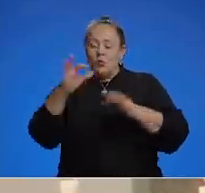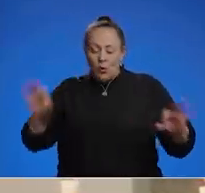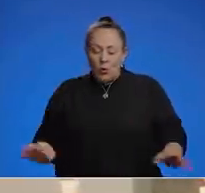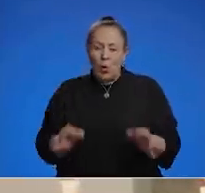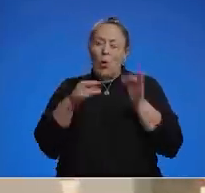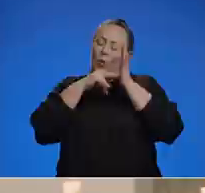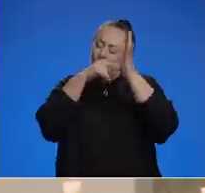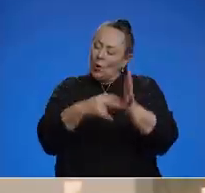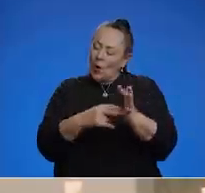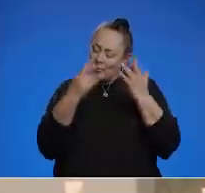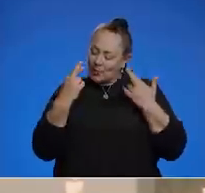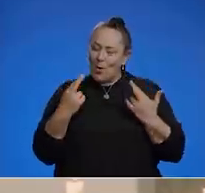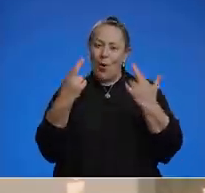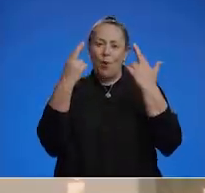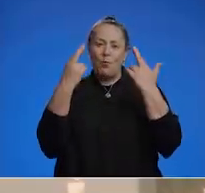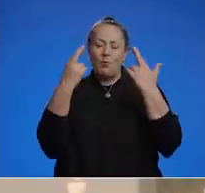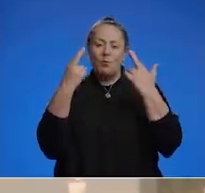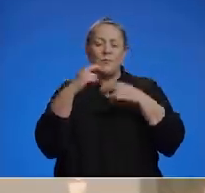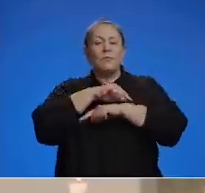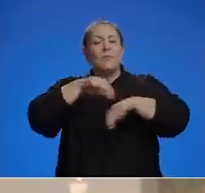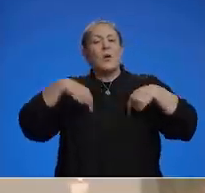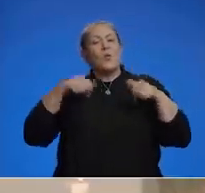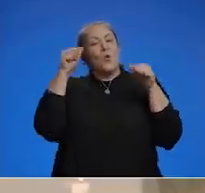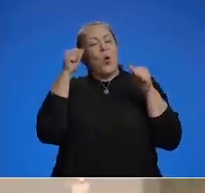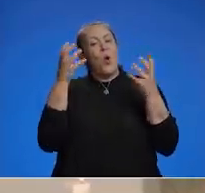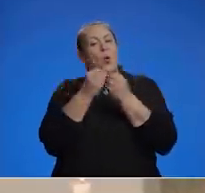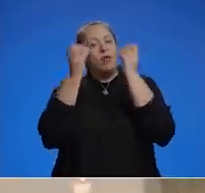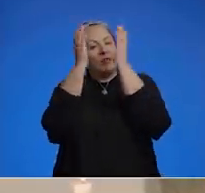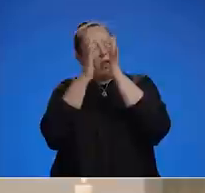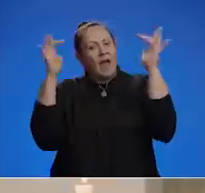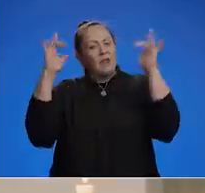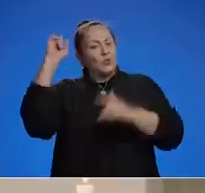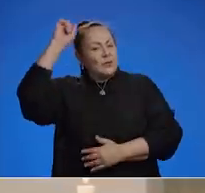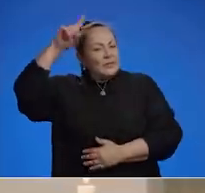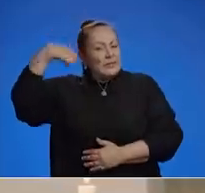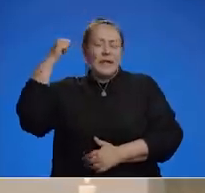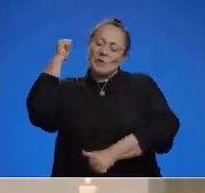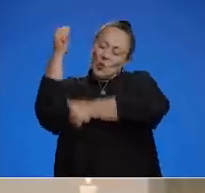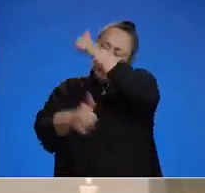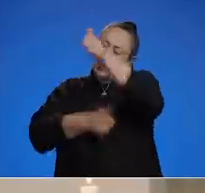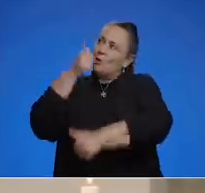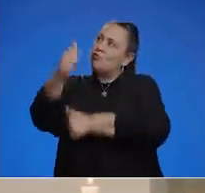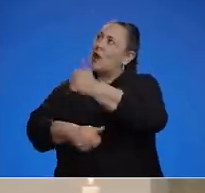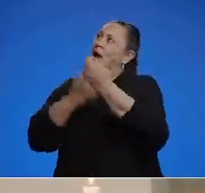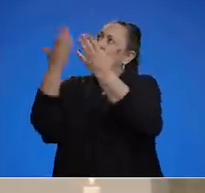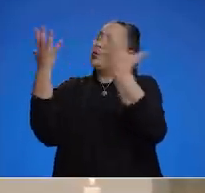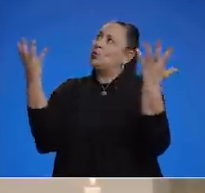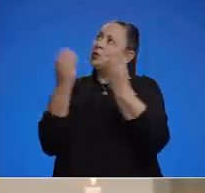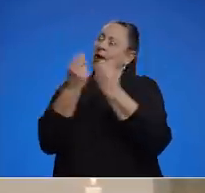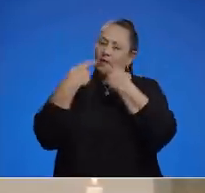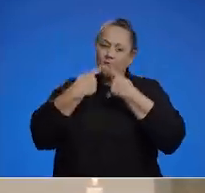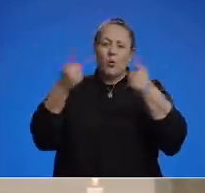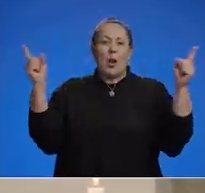in glory we await with unwavering hope. And so, with all the angels and saints, we praise you